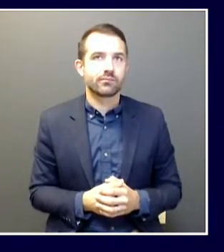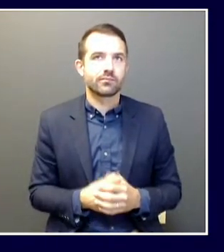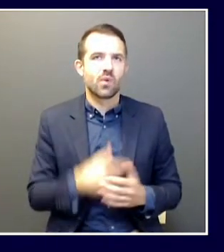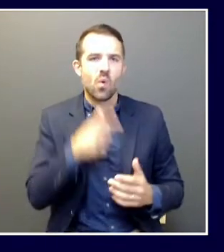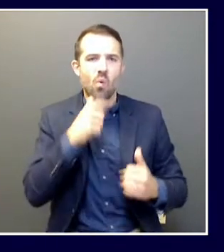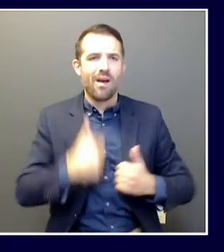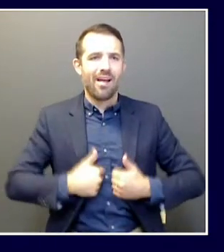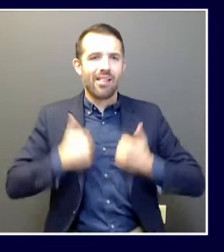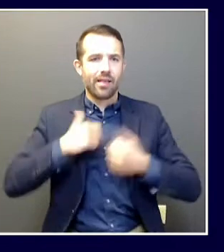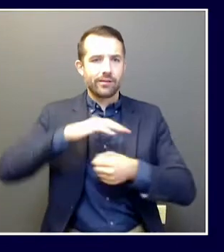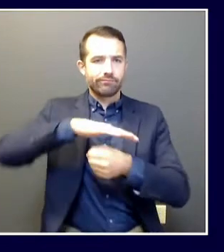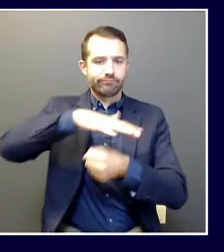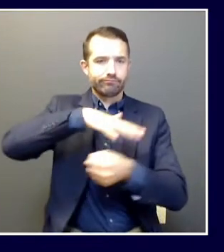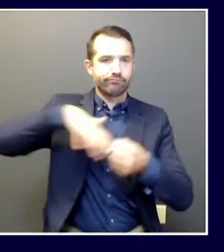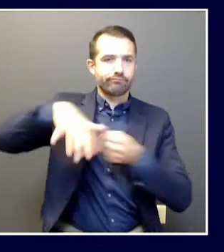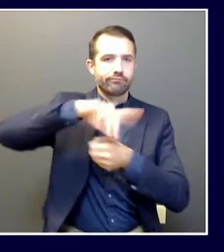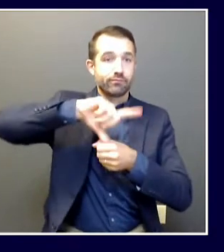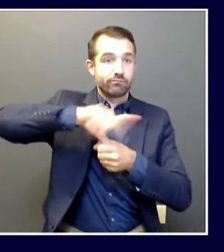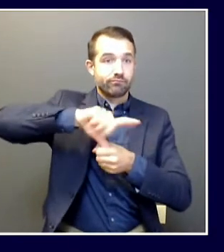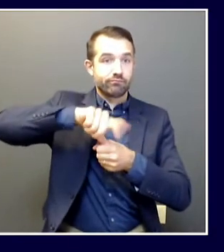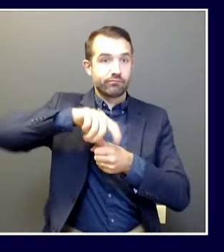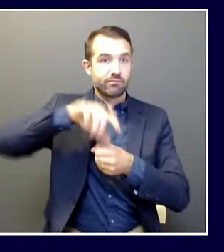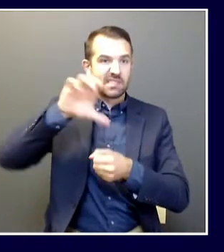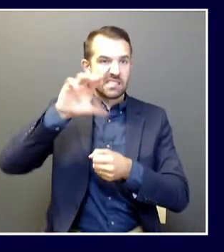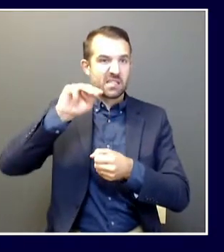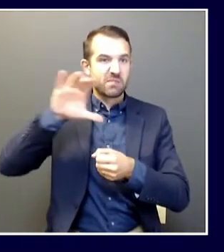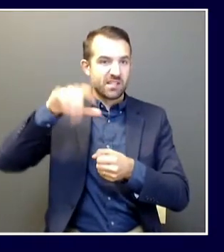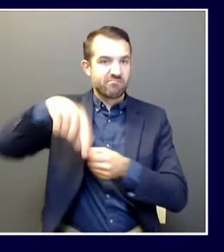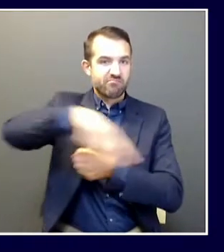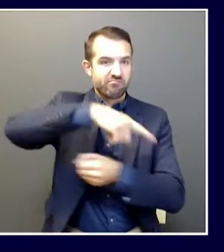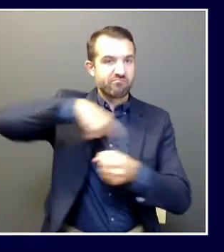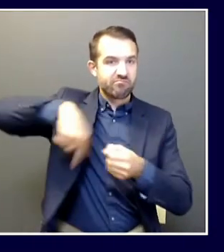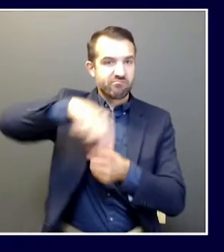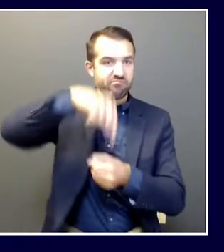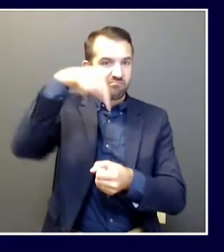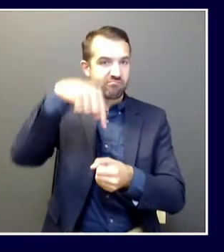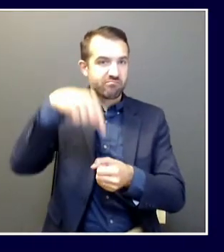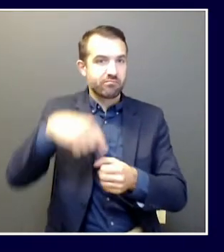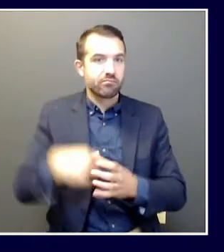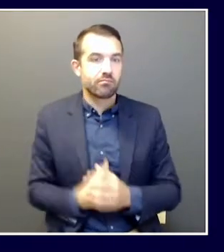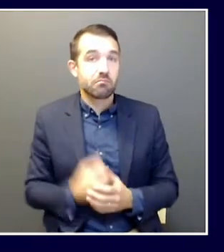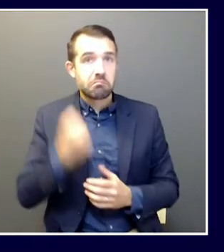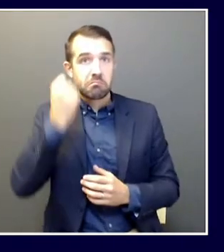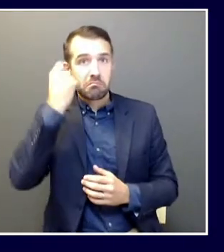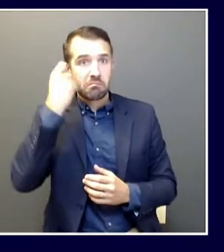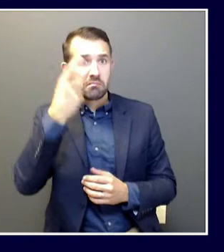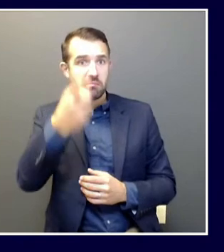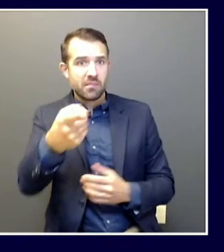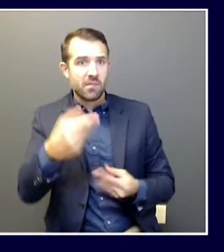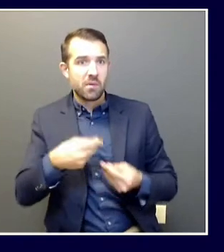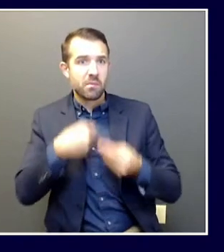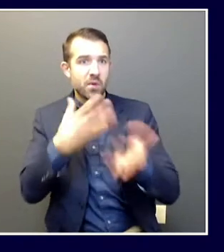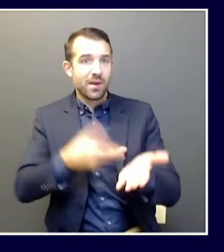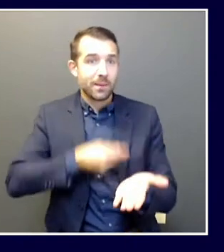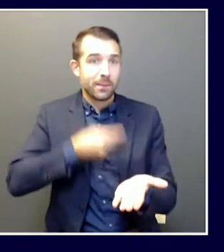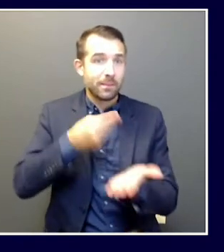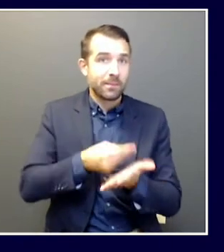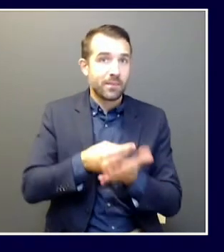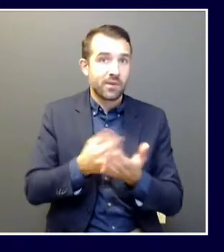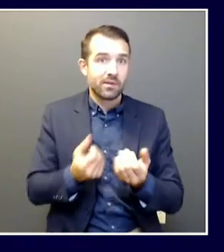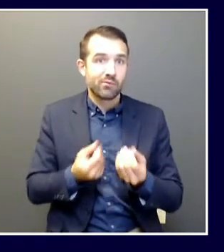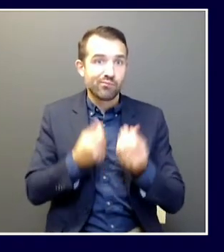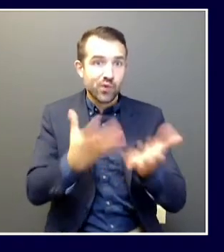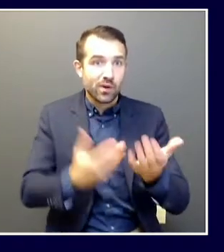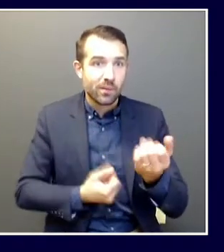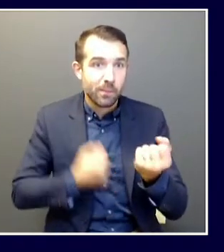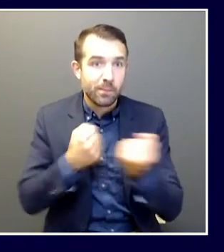I'm hearing all of the resources that you guys have, or the state has made available to them. But let's say you're